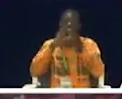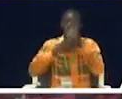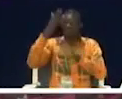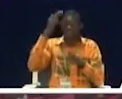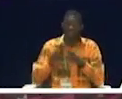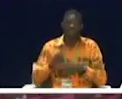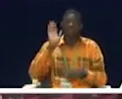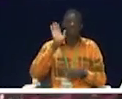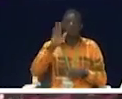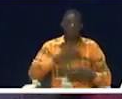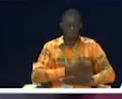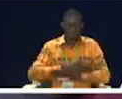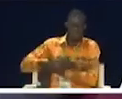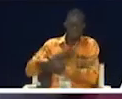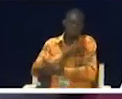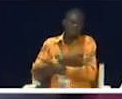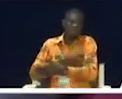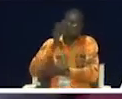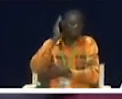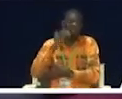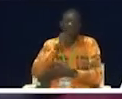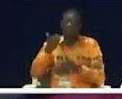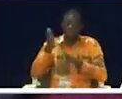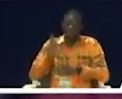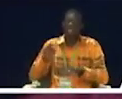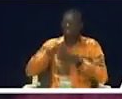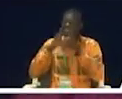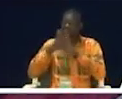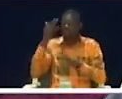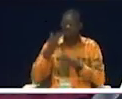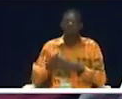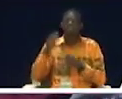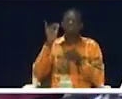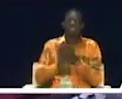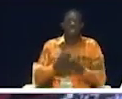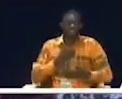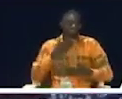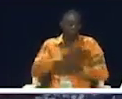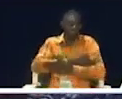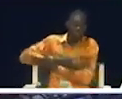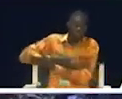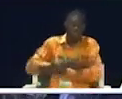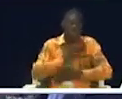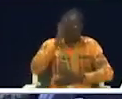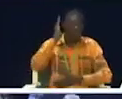I said that baby will not die. I said that baby will not die.